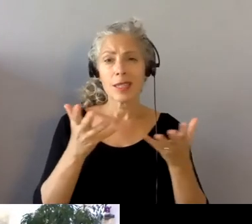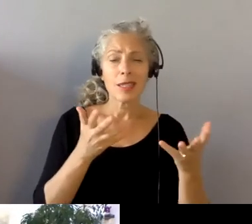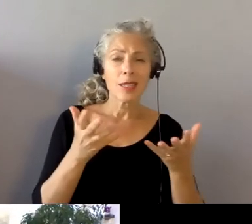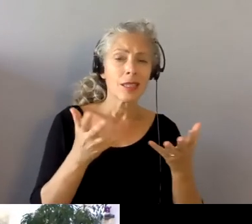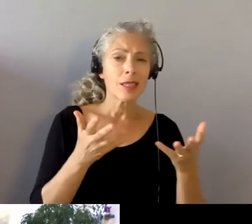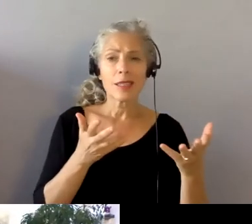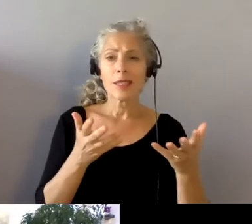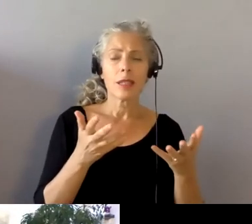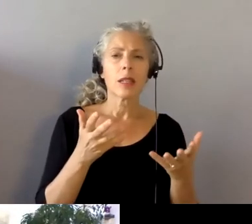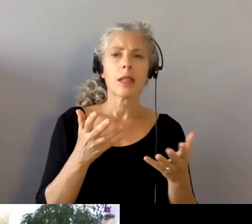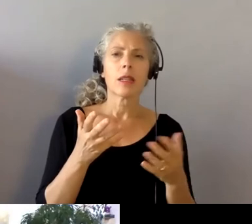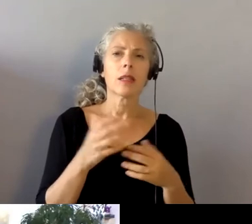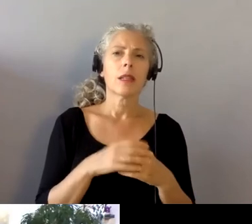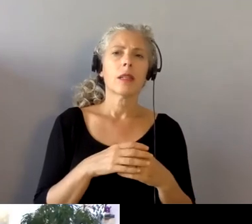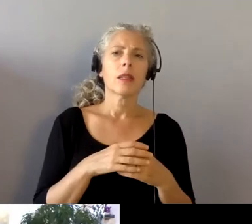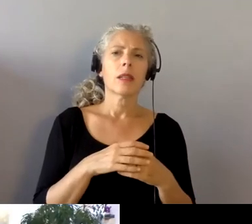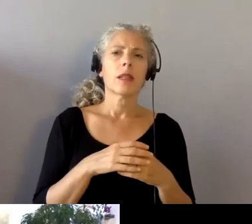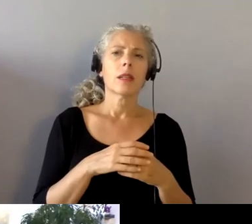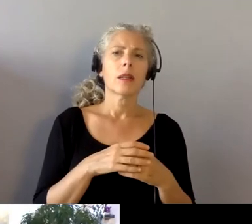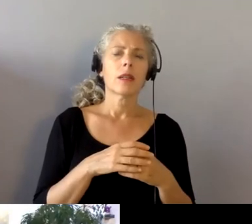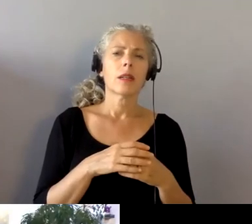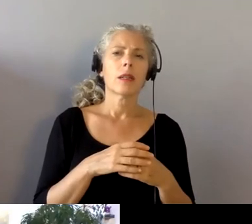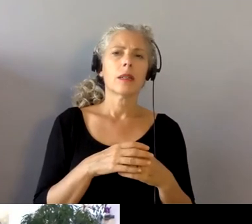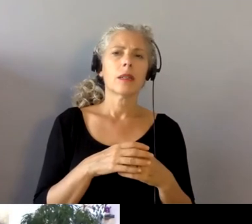like, and the effort of like,